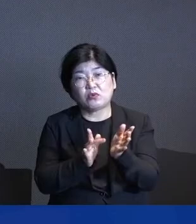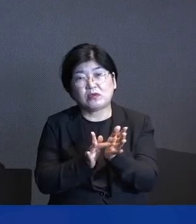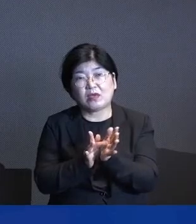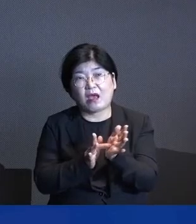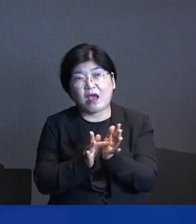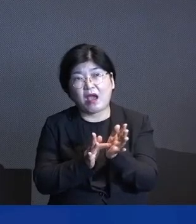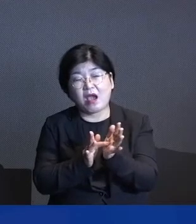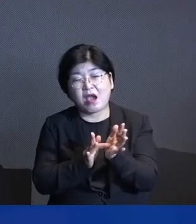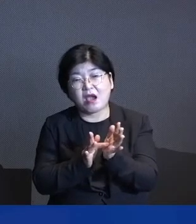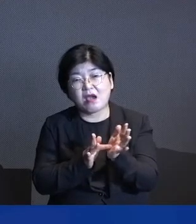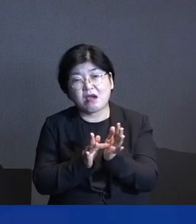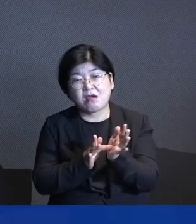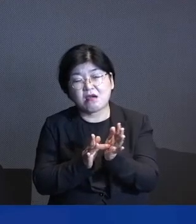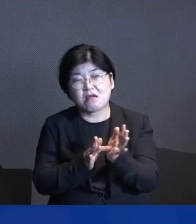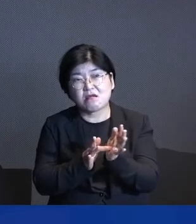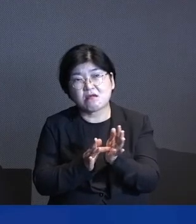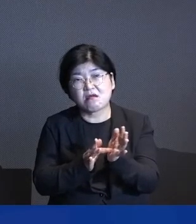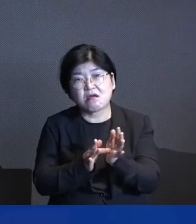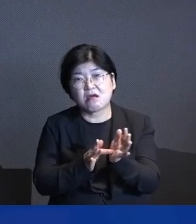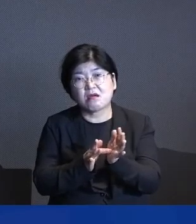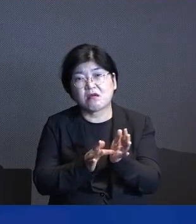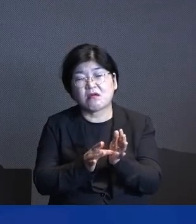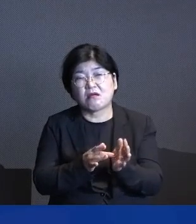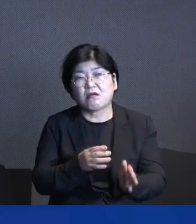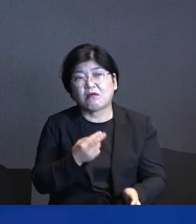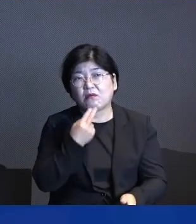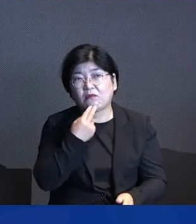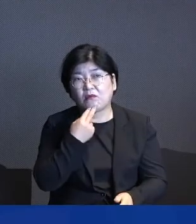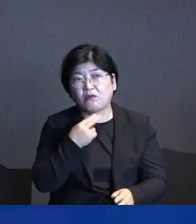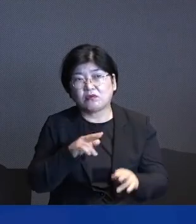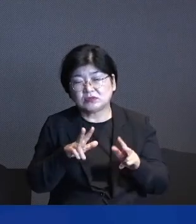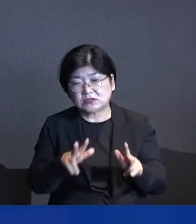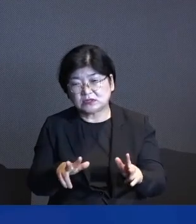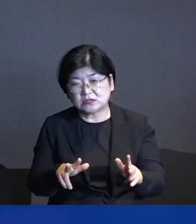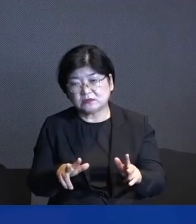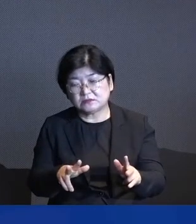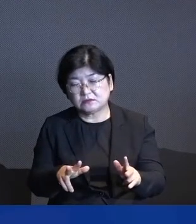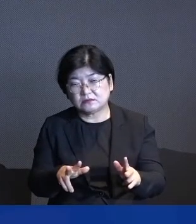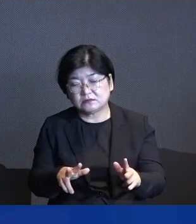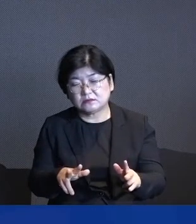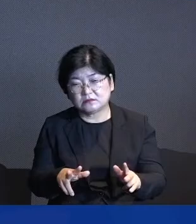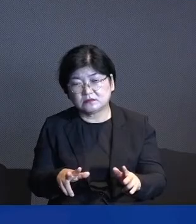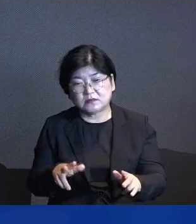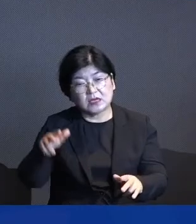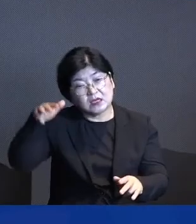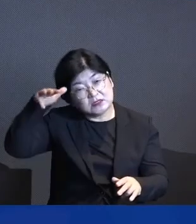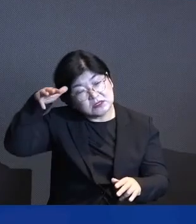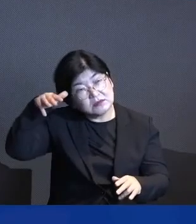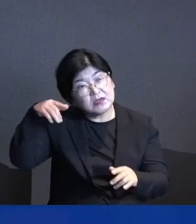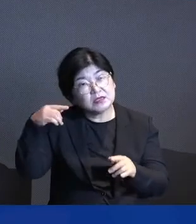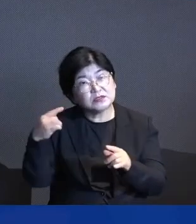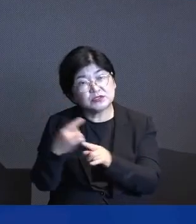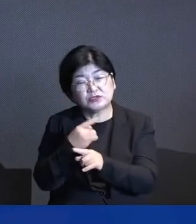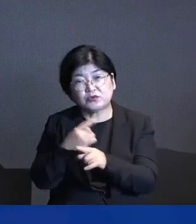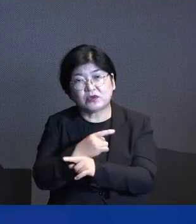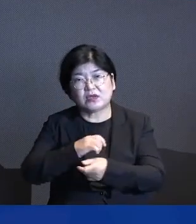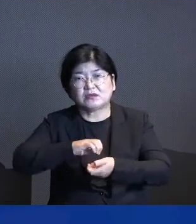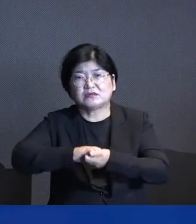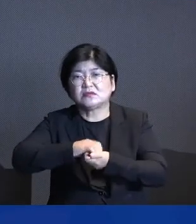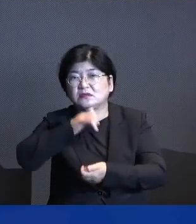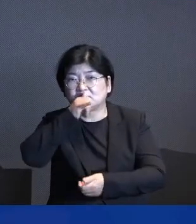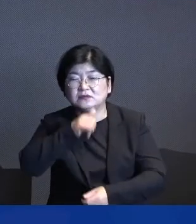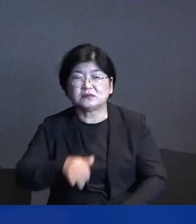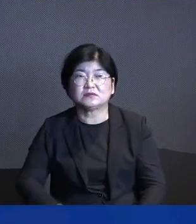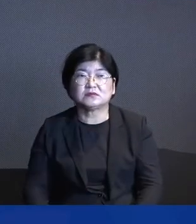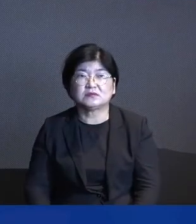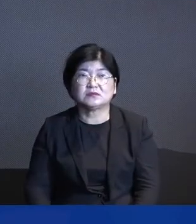year, but it's limited. Depressions are not responsive in 1/4 of all patients. So